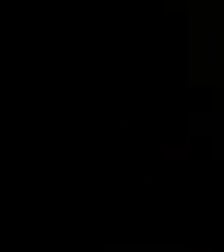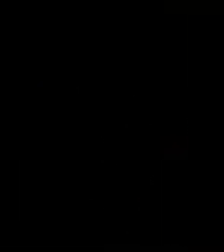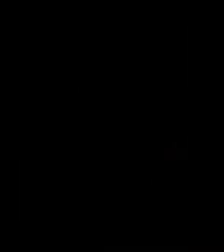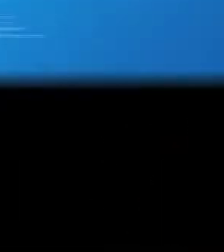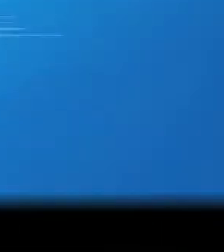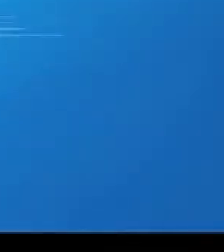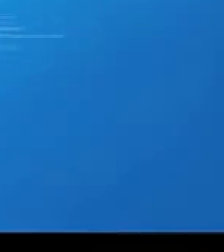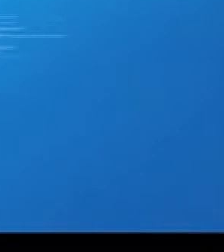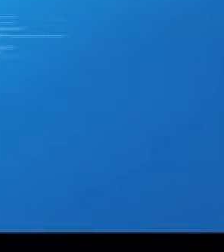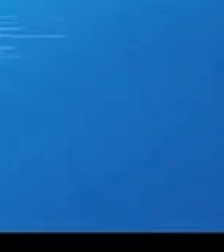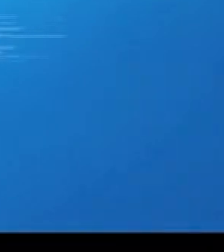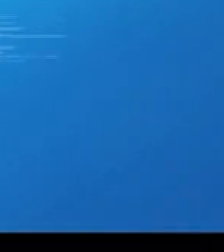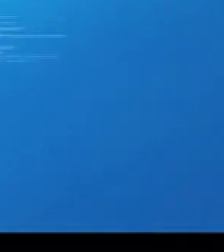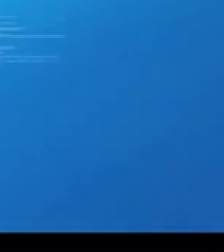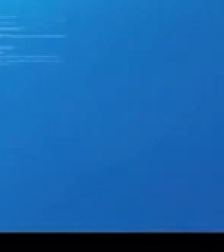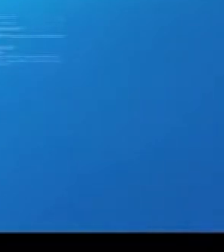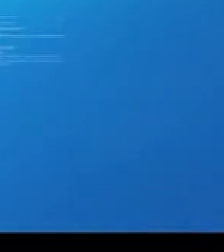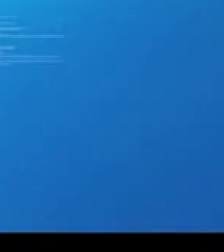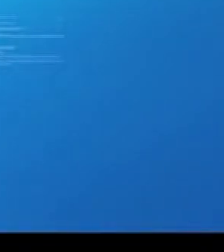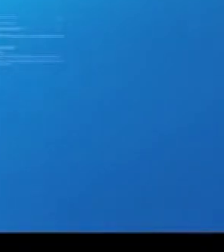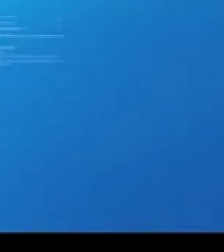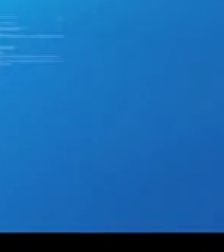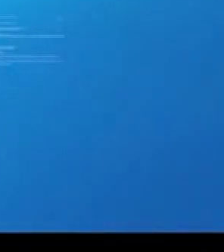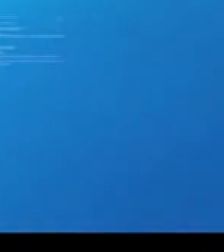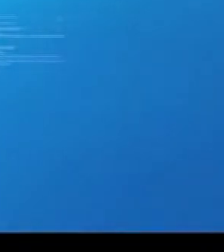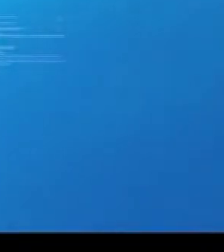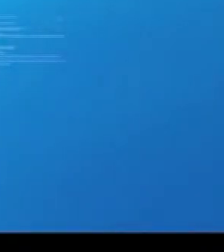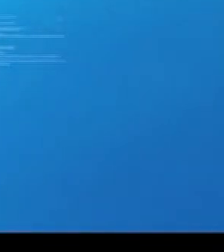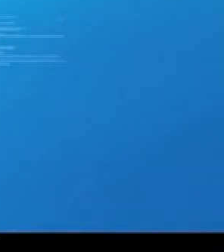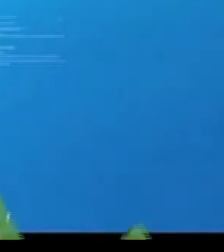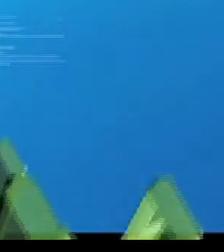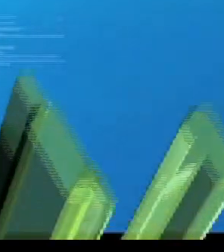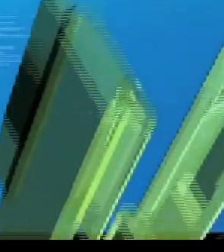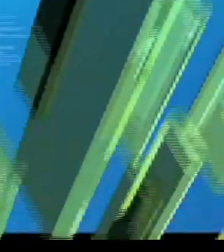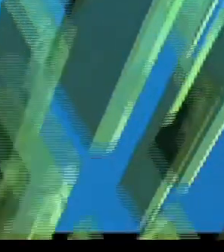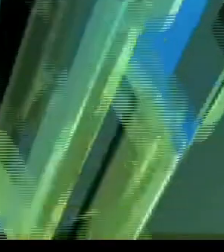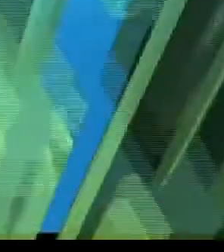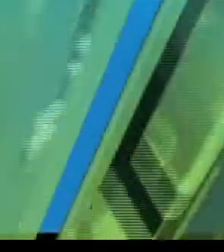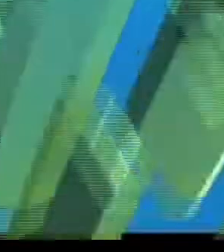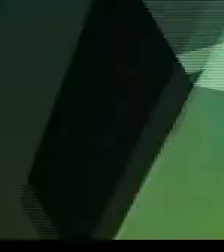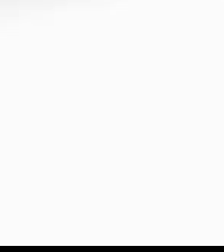ZNS Network presents The Bahamas Tonight.